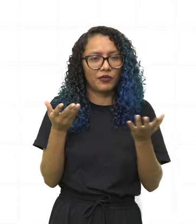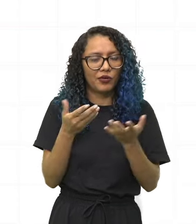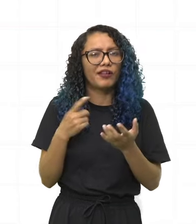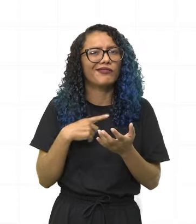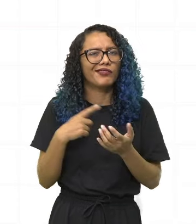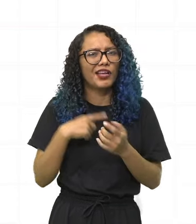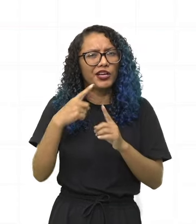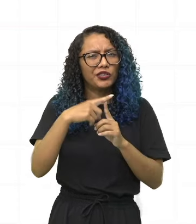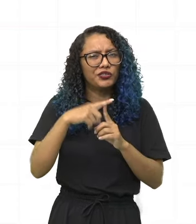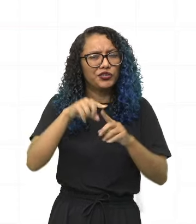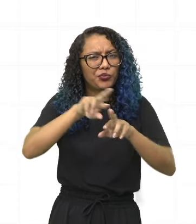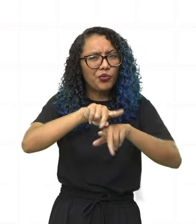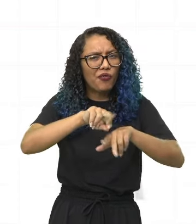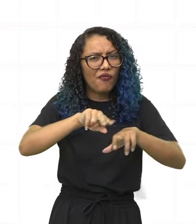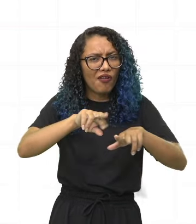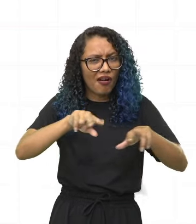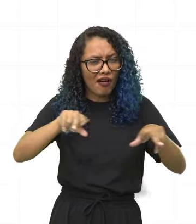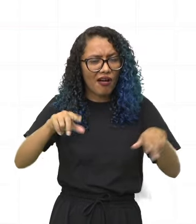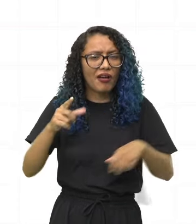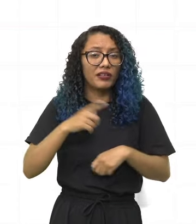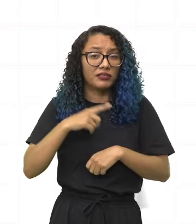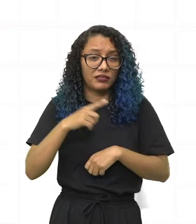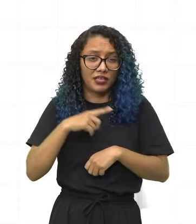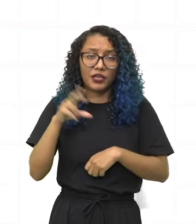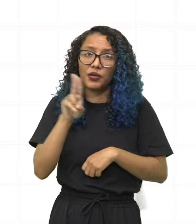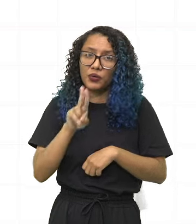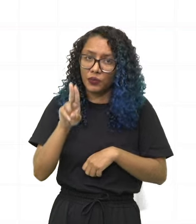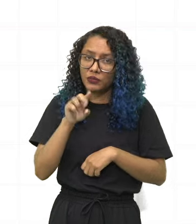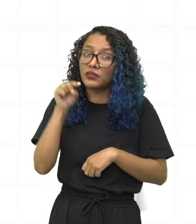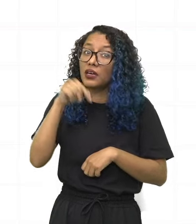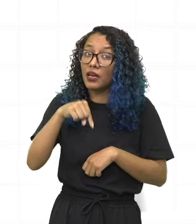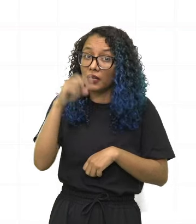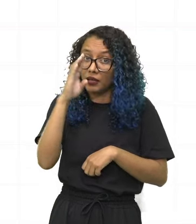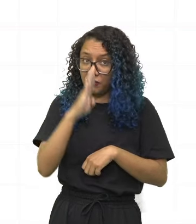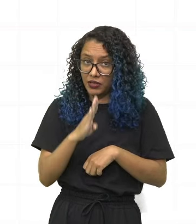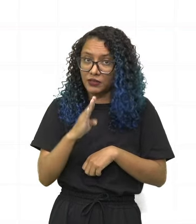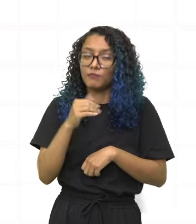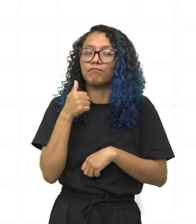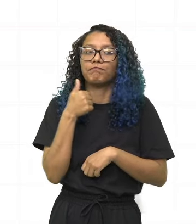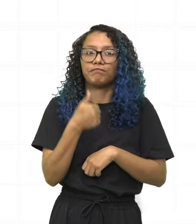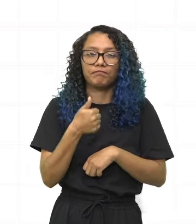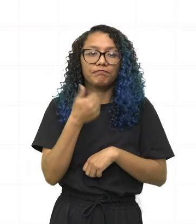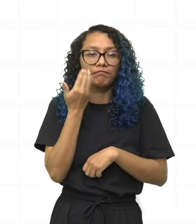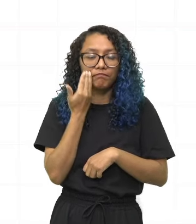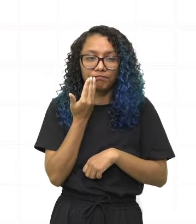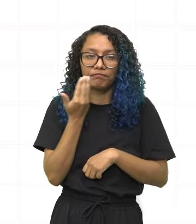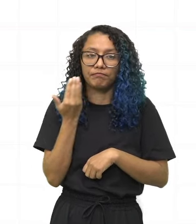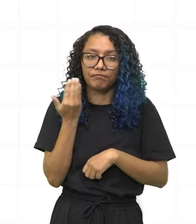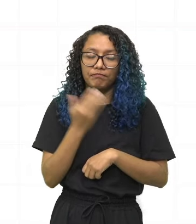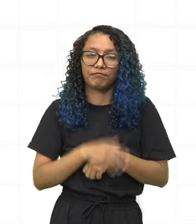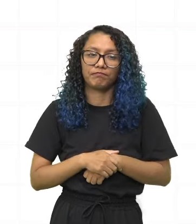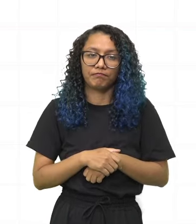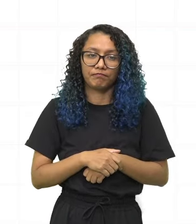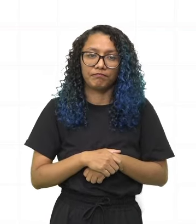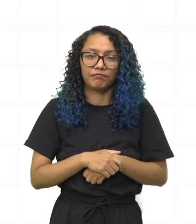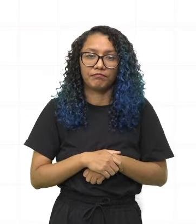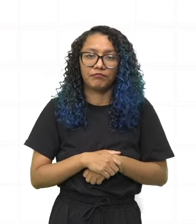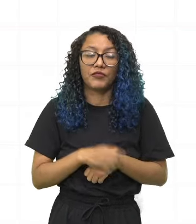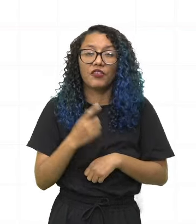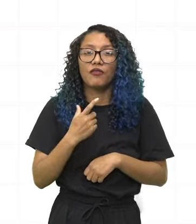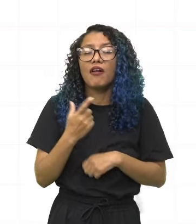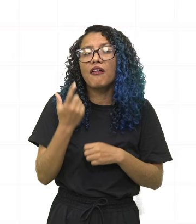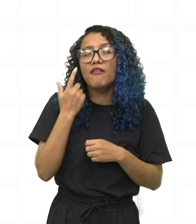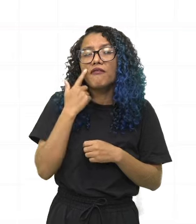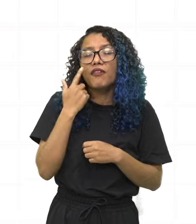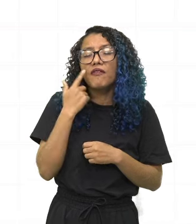sources of energy renovable that are used here in our country. And then, we will observe some the characteristics